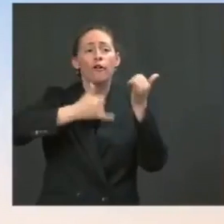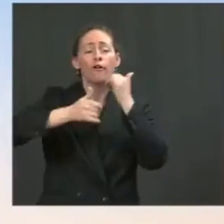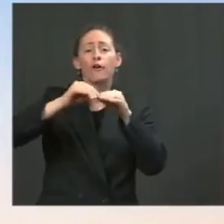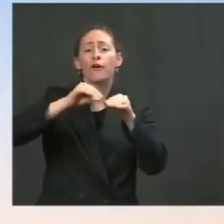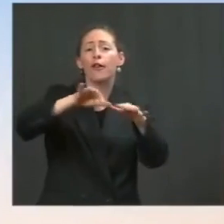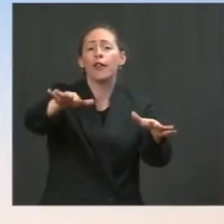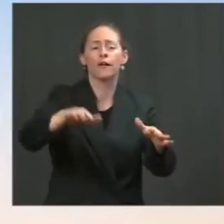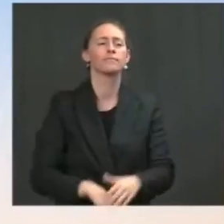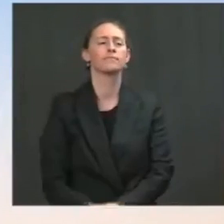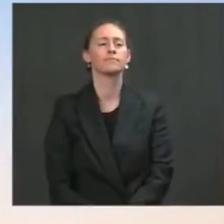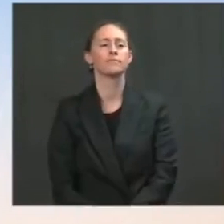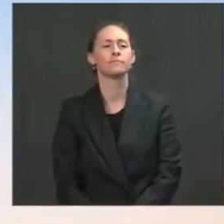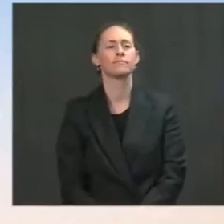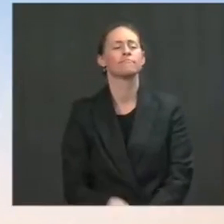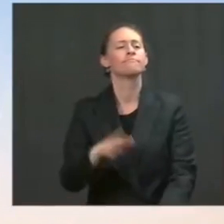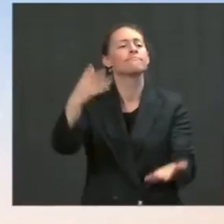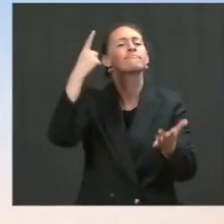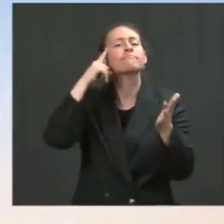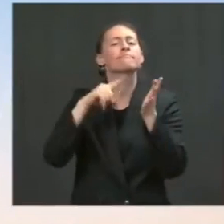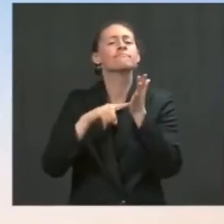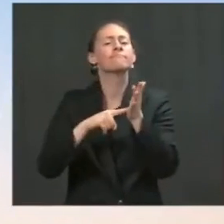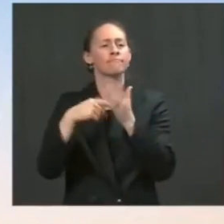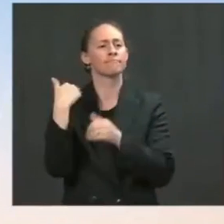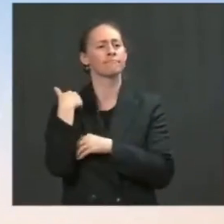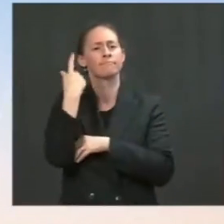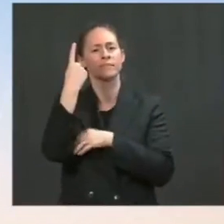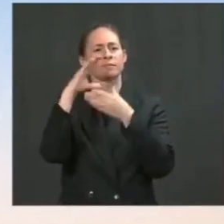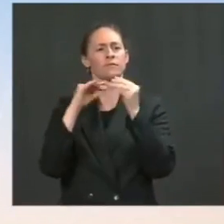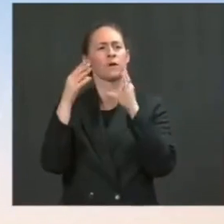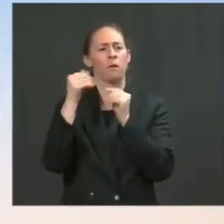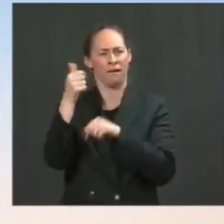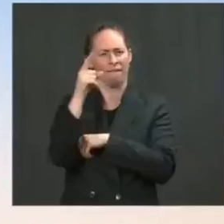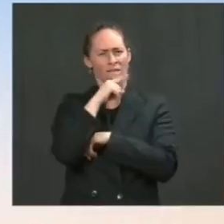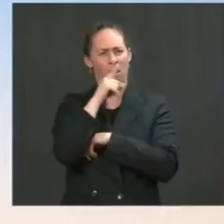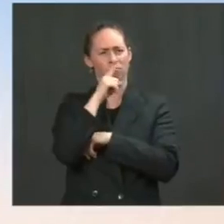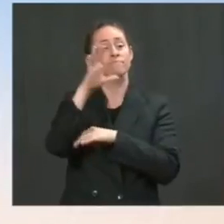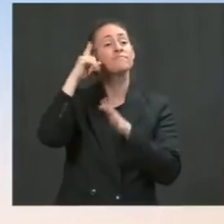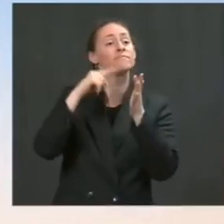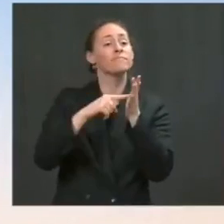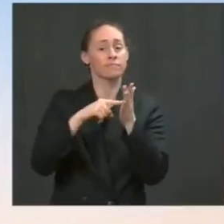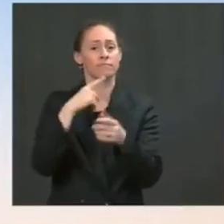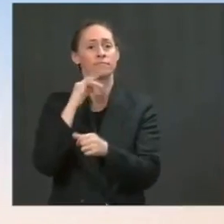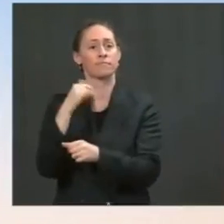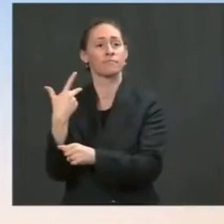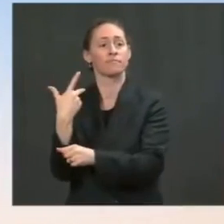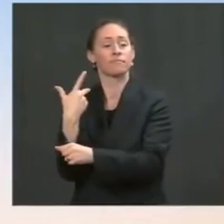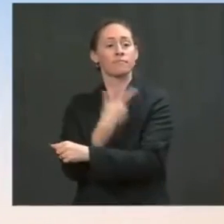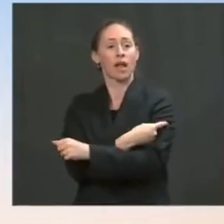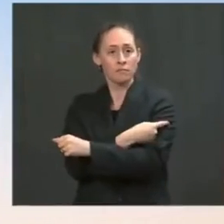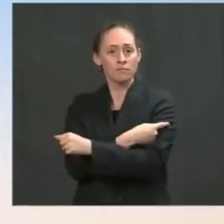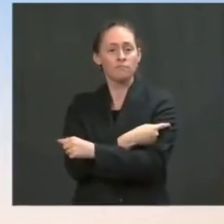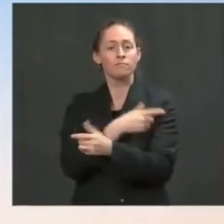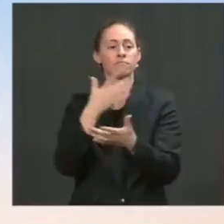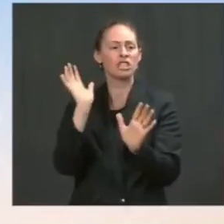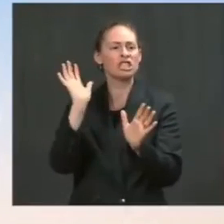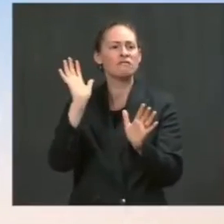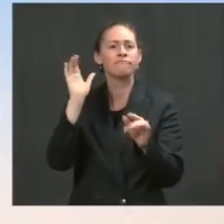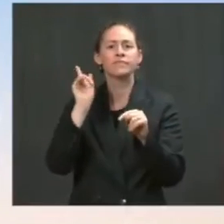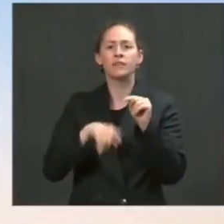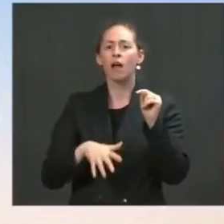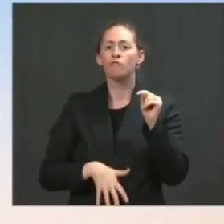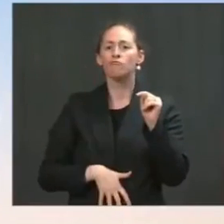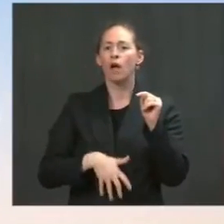The false narrative that remains active out there about COVID-19 vaccines causing infertility, something we've seen out there flowing on the